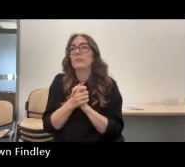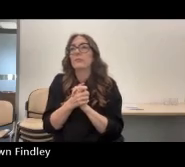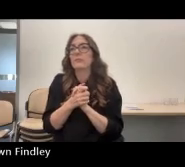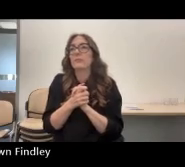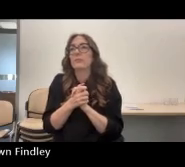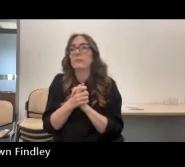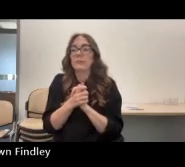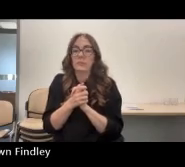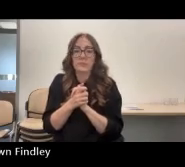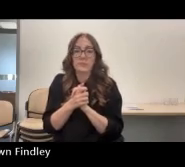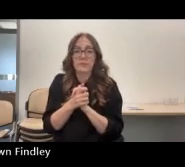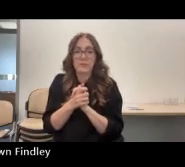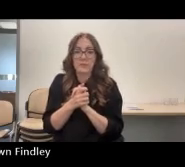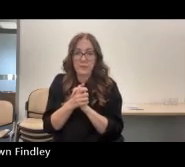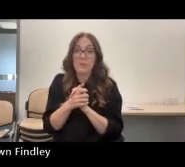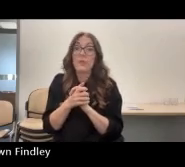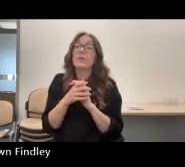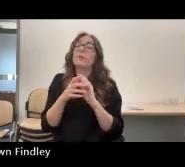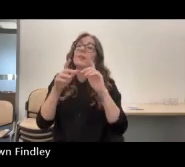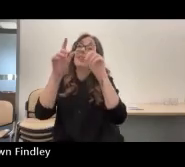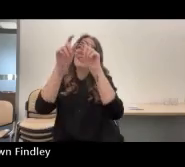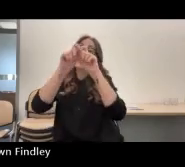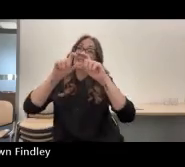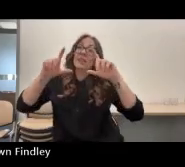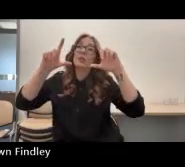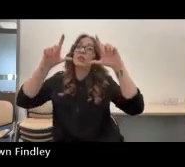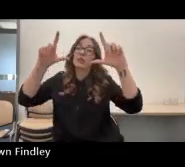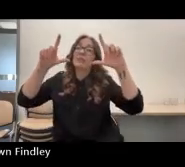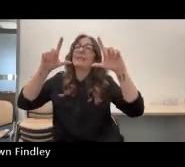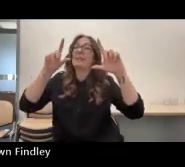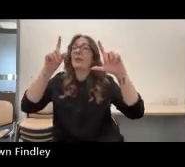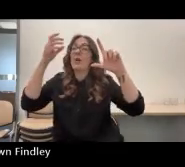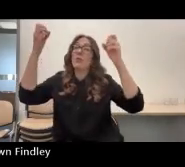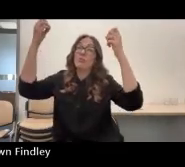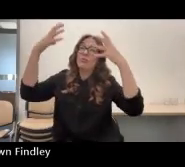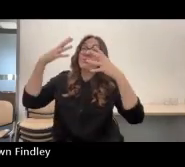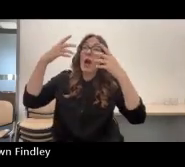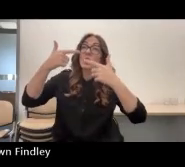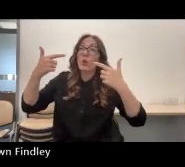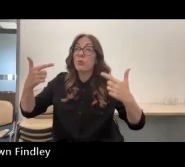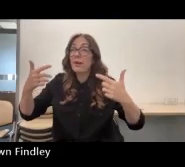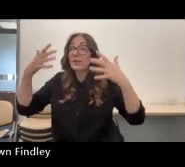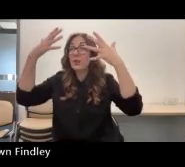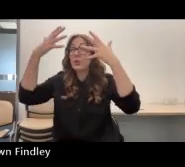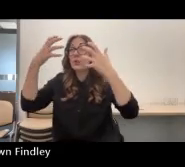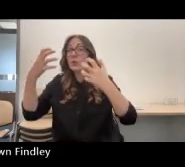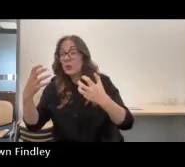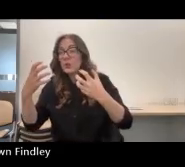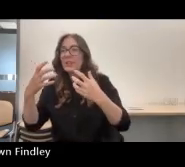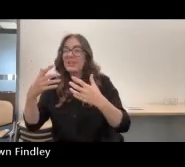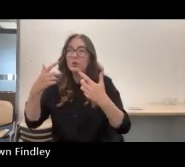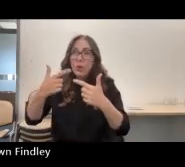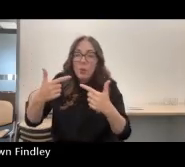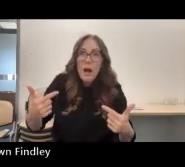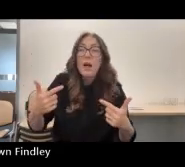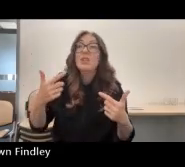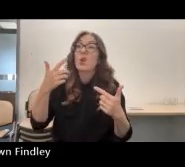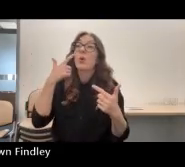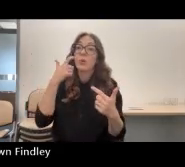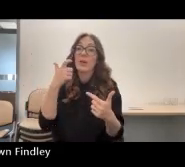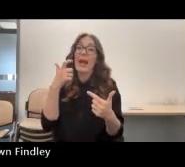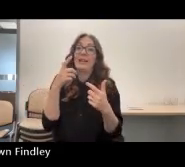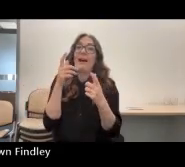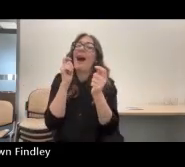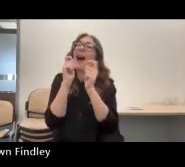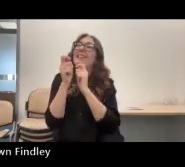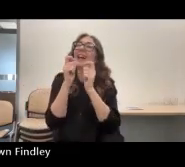If people are struggling to see the screen because of the brightness level across most circumstances, it might be an idea to turn the adaptive brightness off,